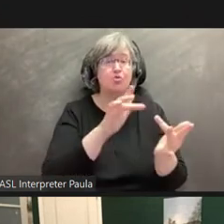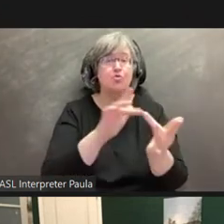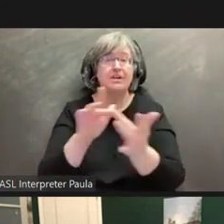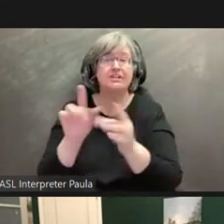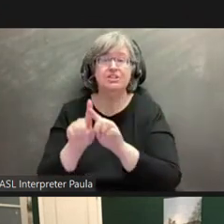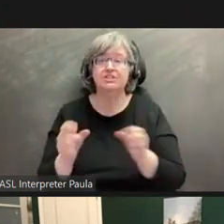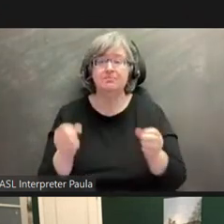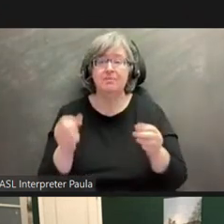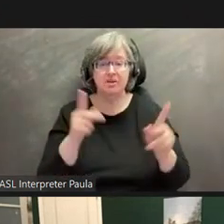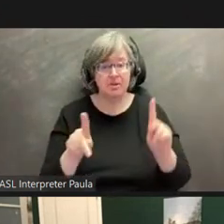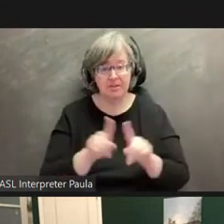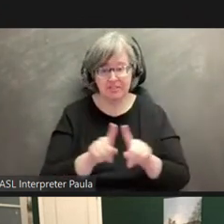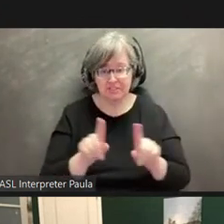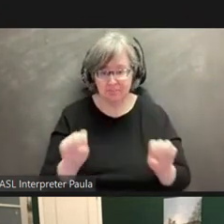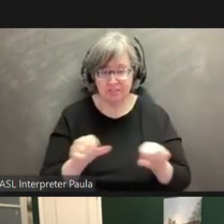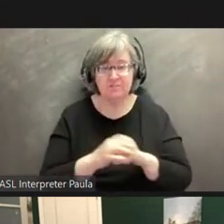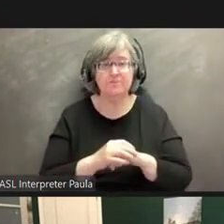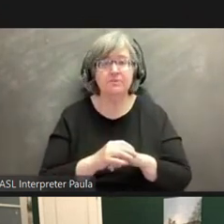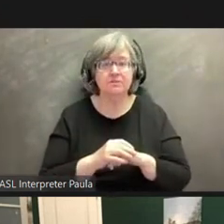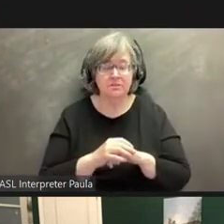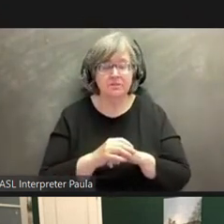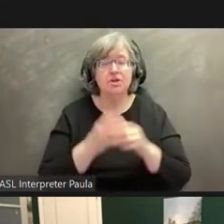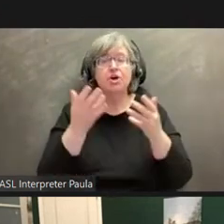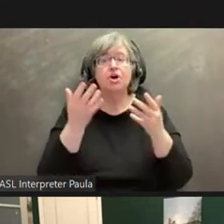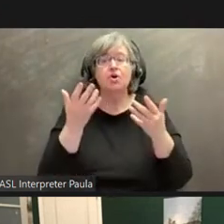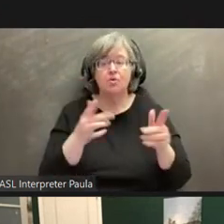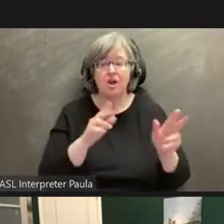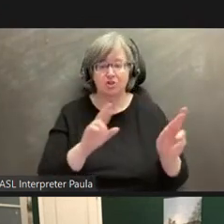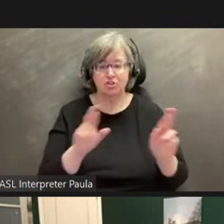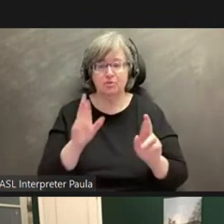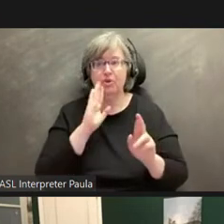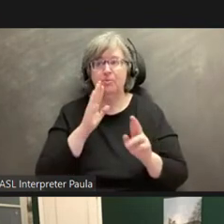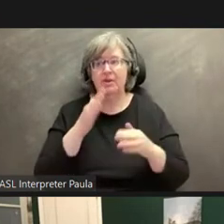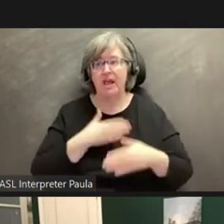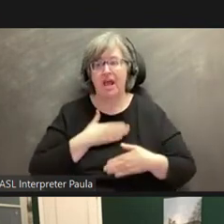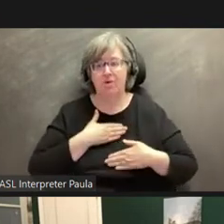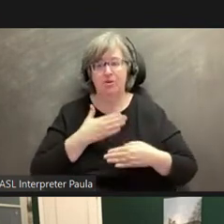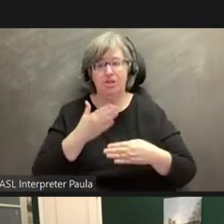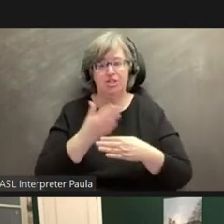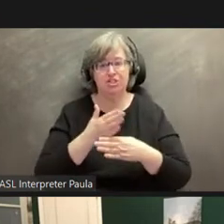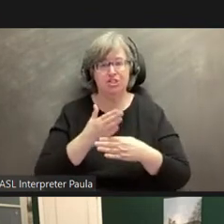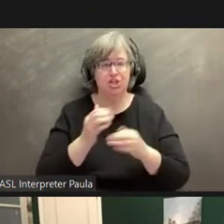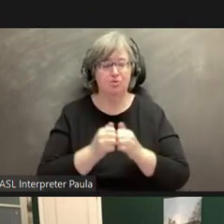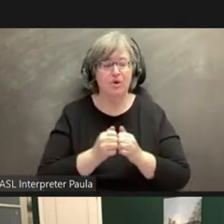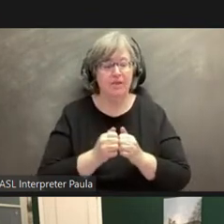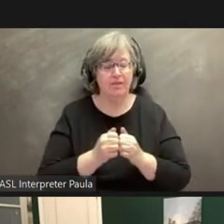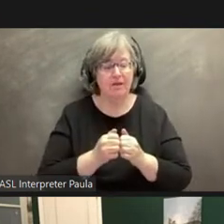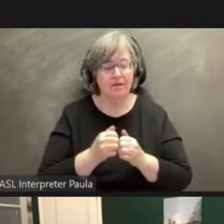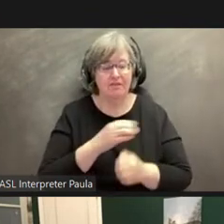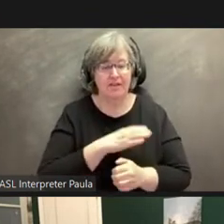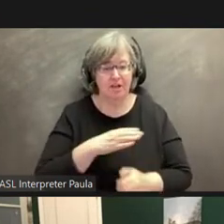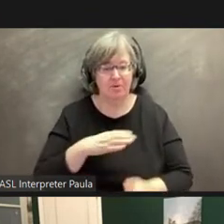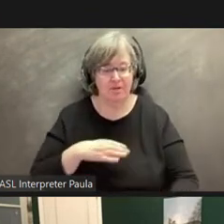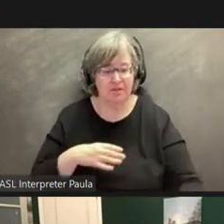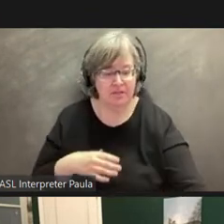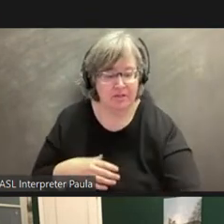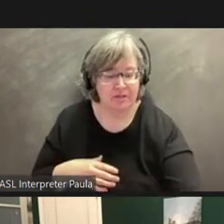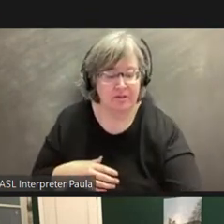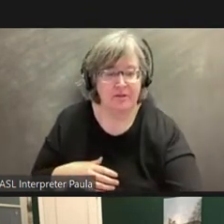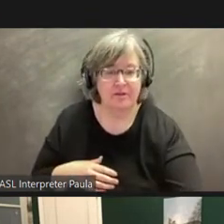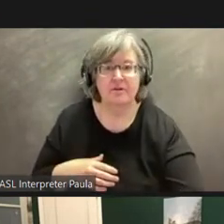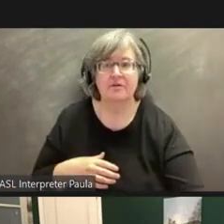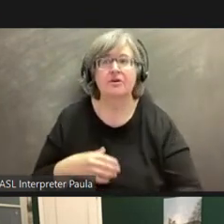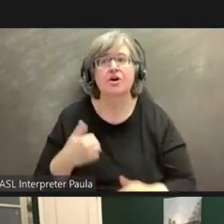as possible, once it's ready, we'll be happy to share it with the committee, even if there's not a meeting, and we can just send it